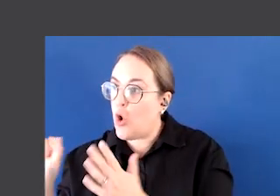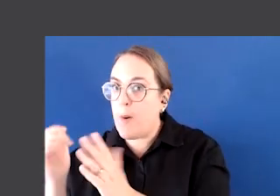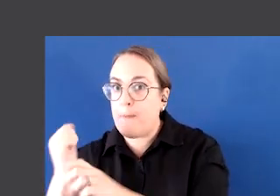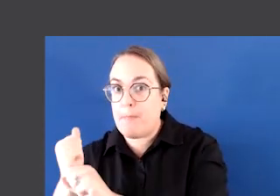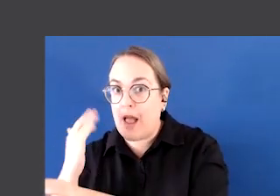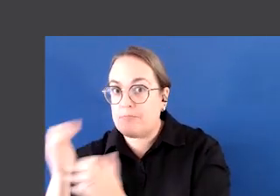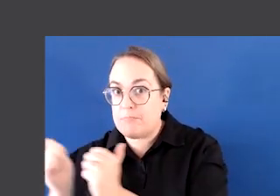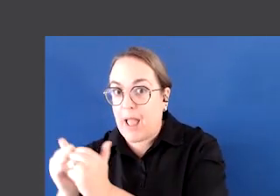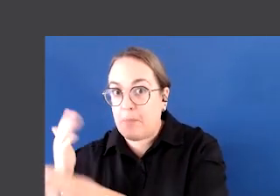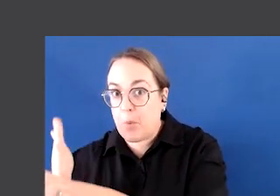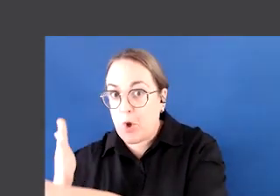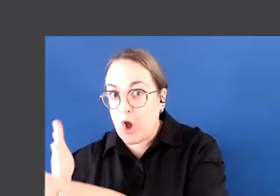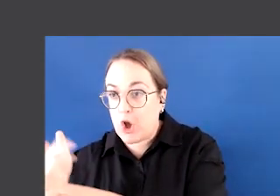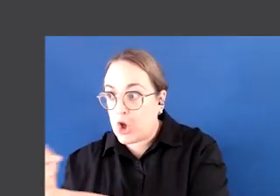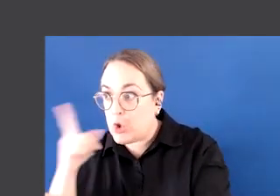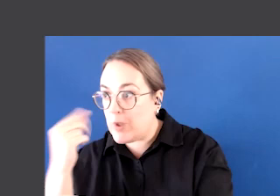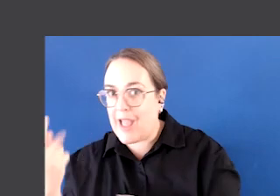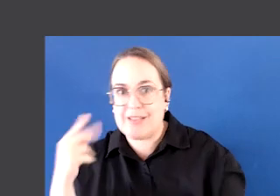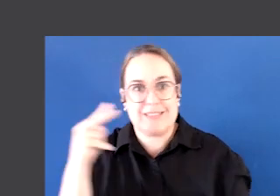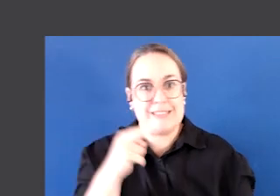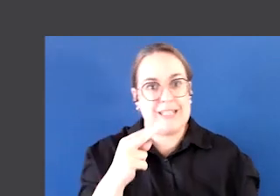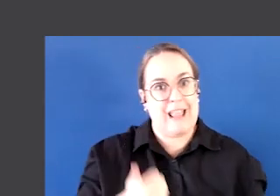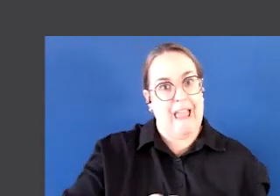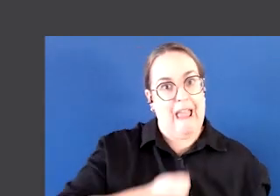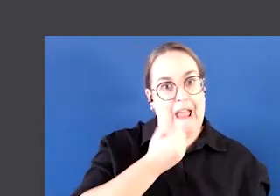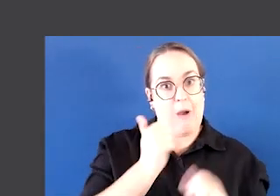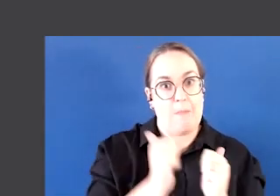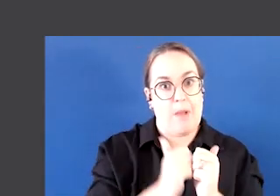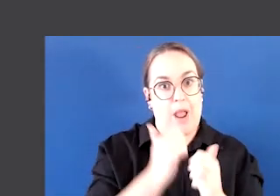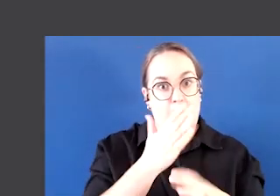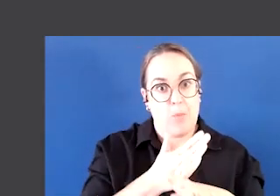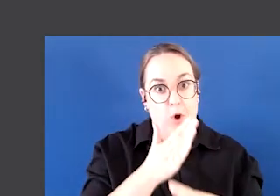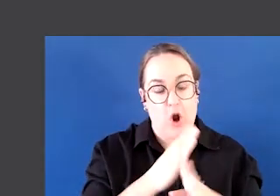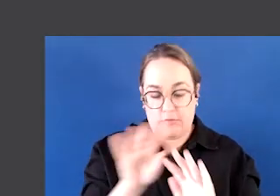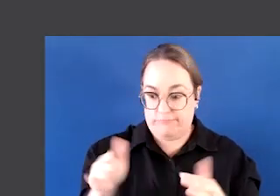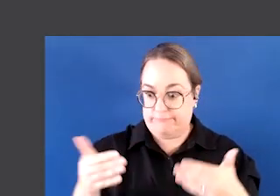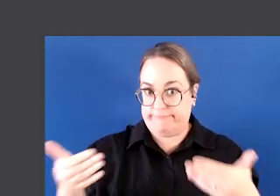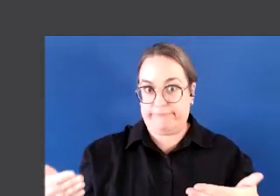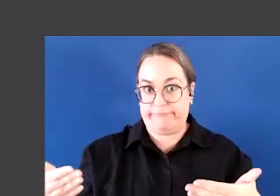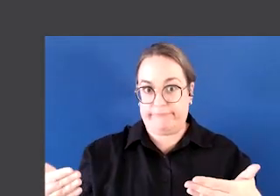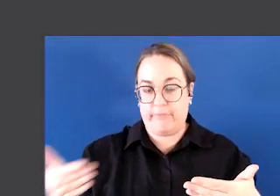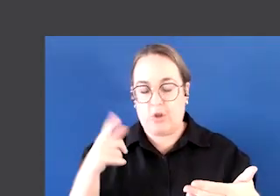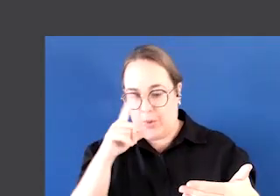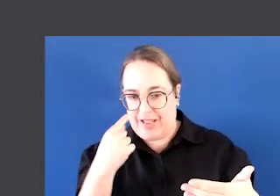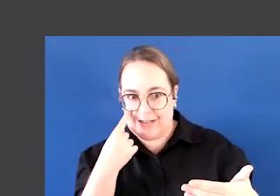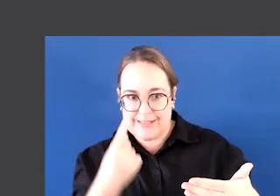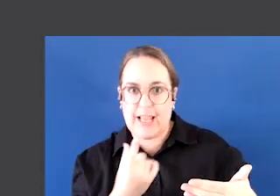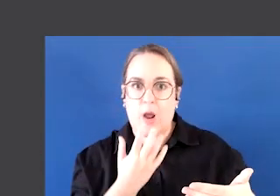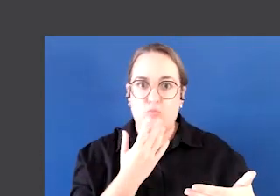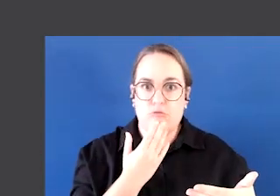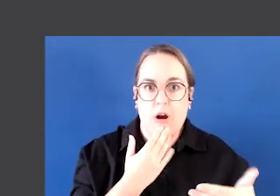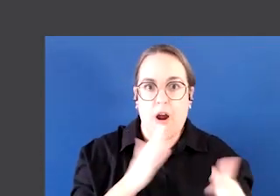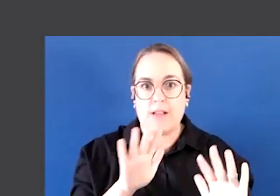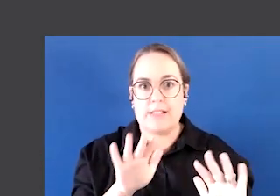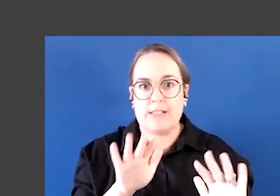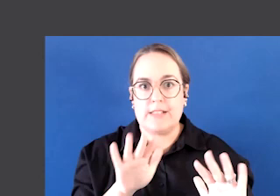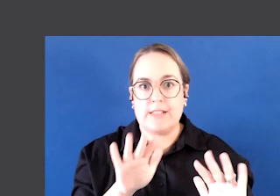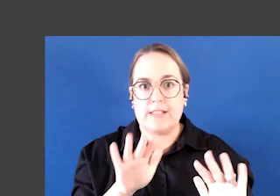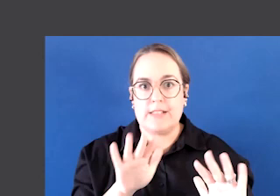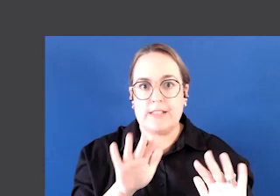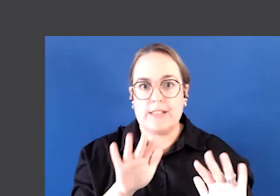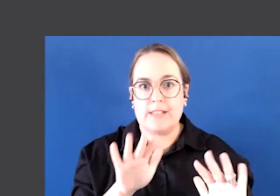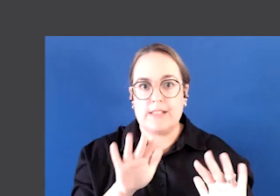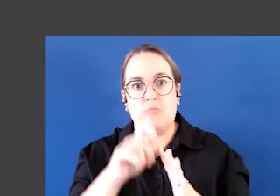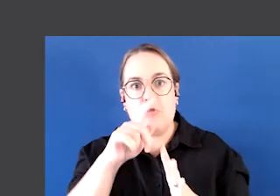models generally deliver. So we get top to bottom open book transparency on pricing and delivery